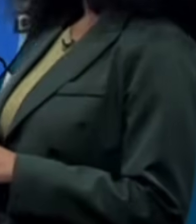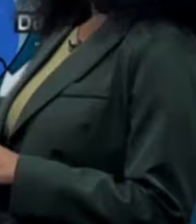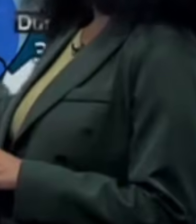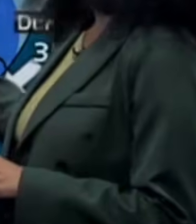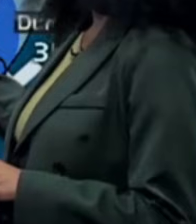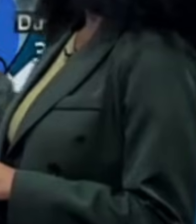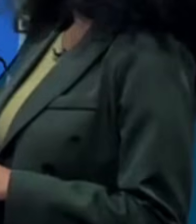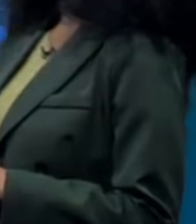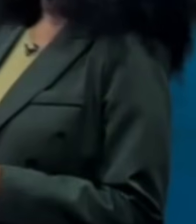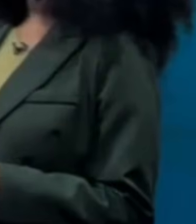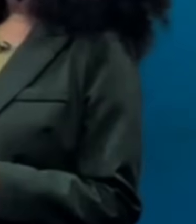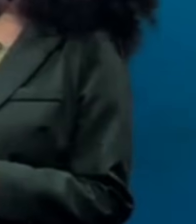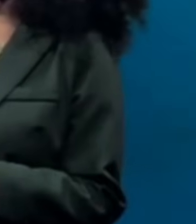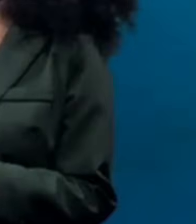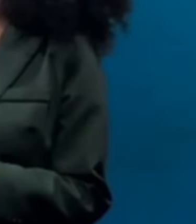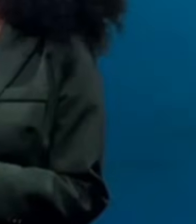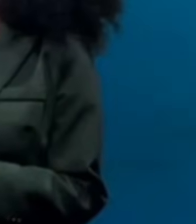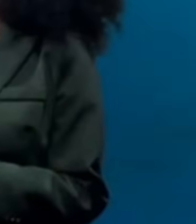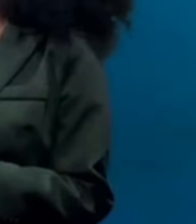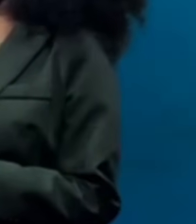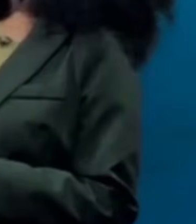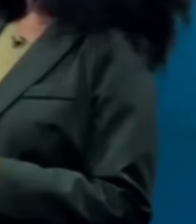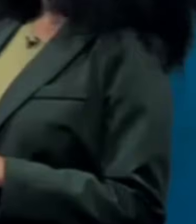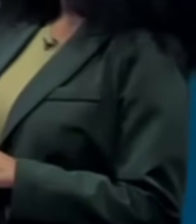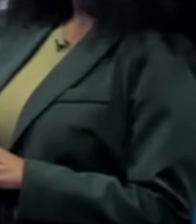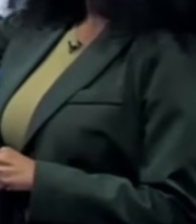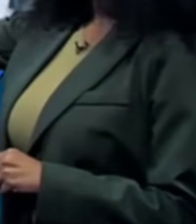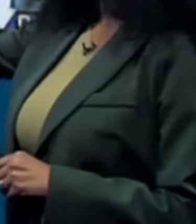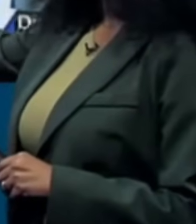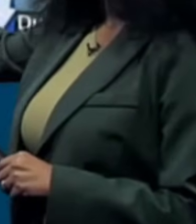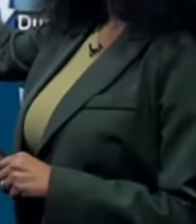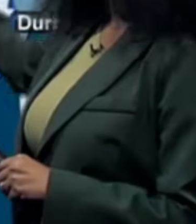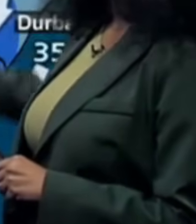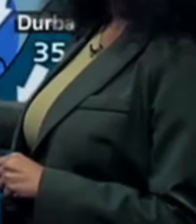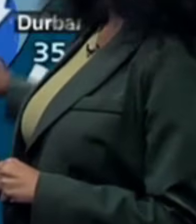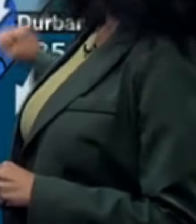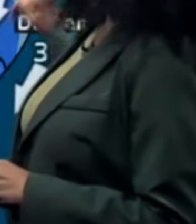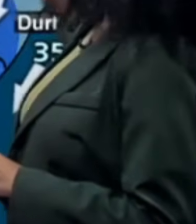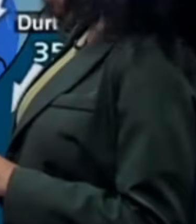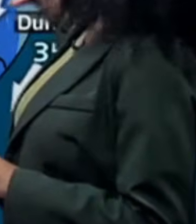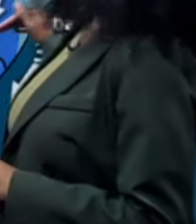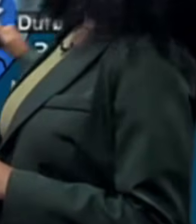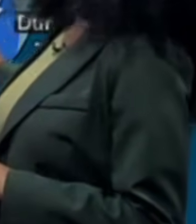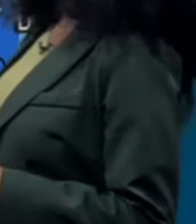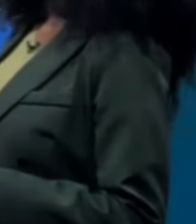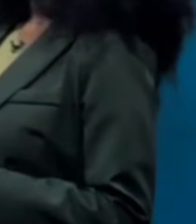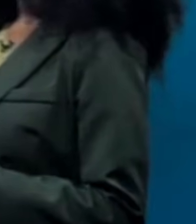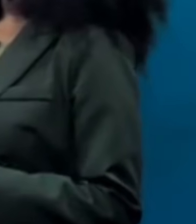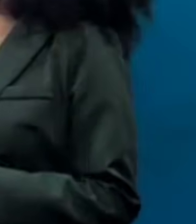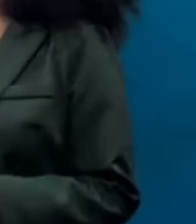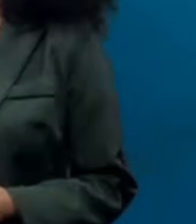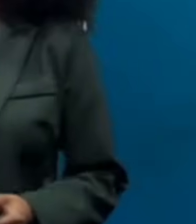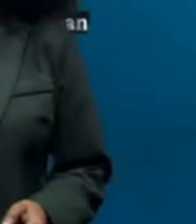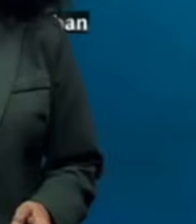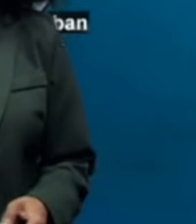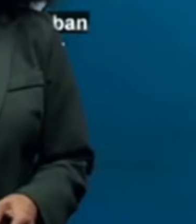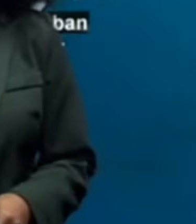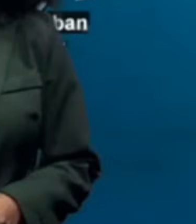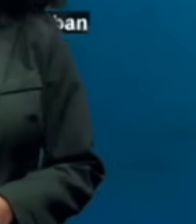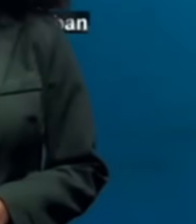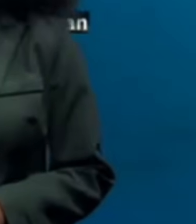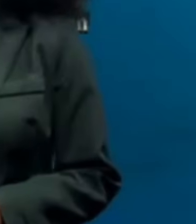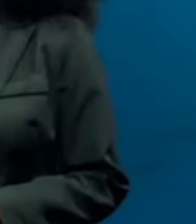60 mo karolong ya Free State go ya ko karolong ya Kapa Bokone karolo ya Bokone bophirima e tla nna le masarasara na pula fa re lebella karolo ya KwaZulu-Natal go ya ko Gqeberha le